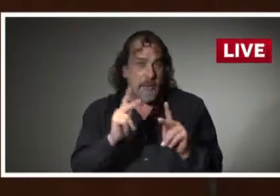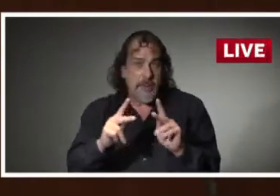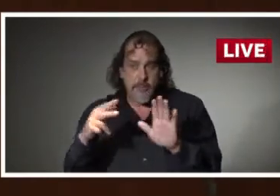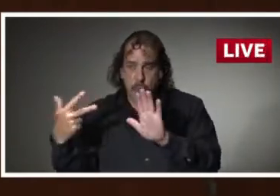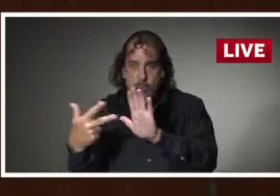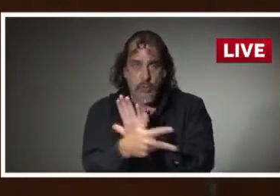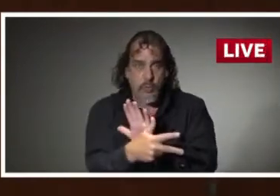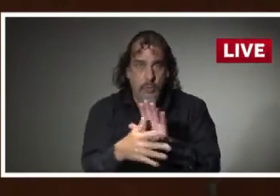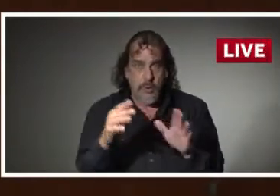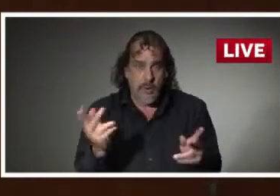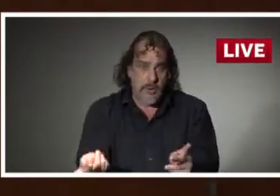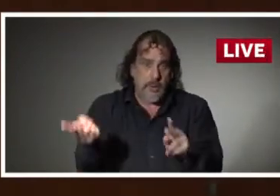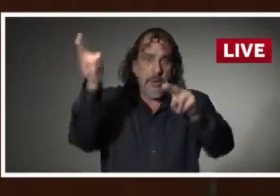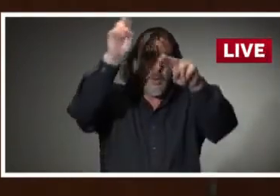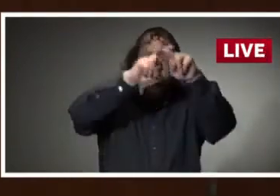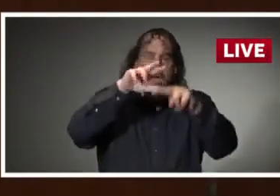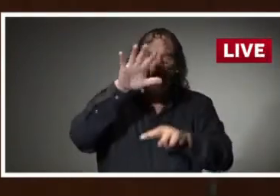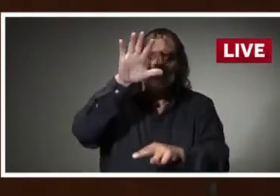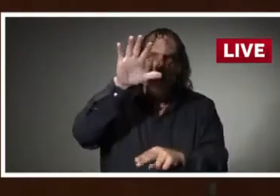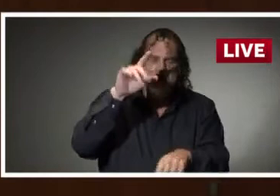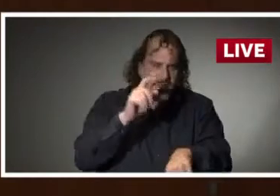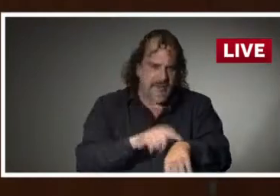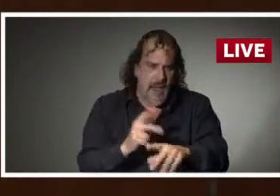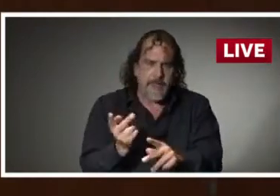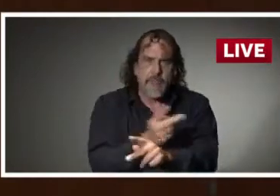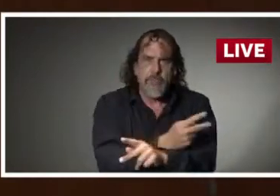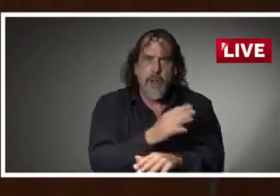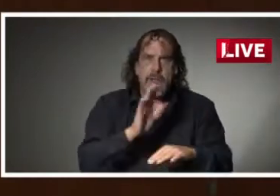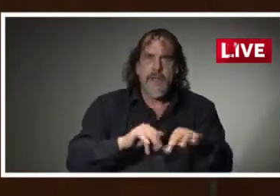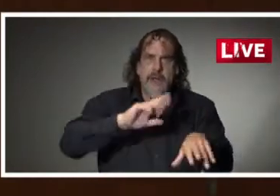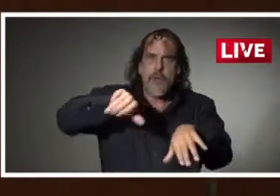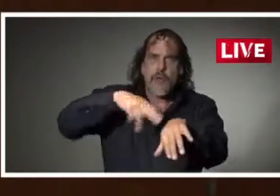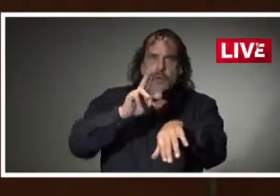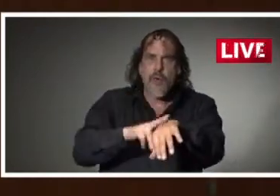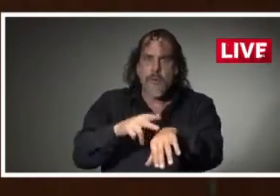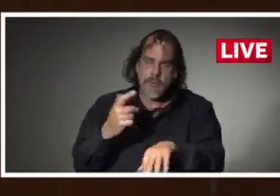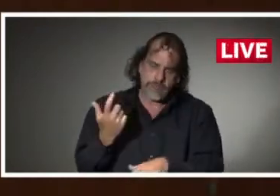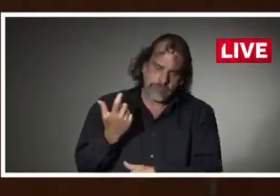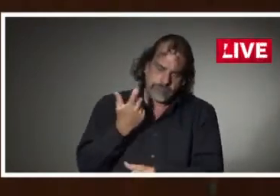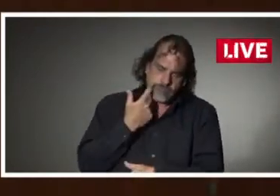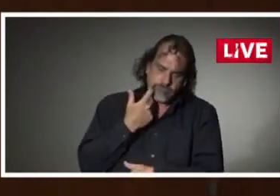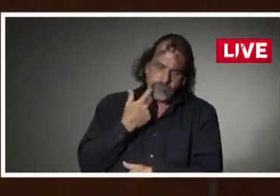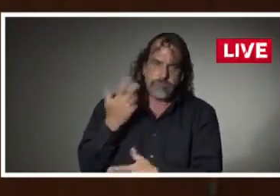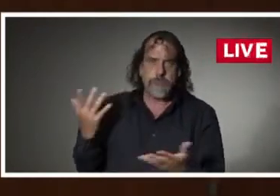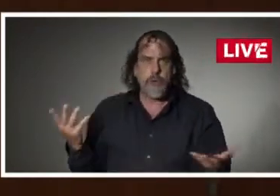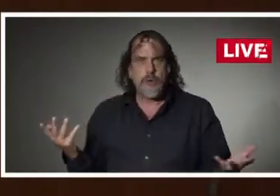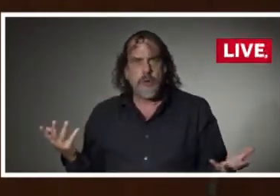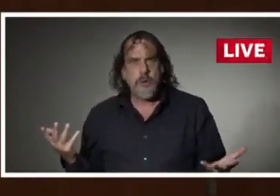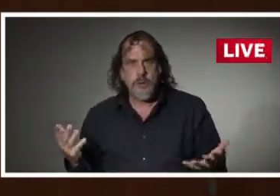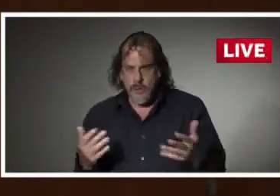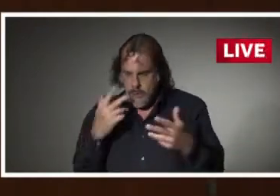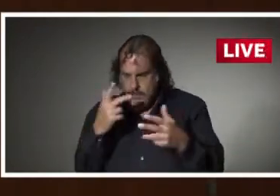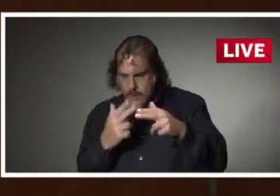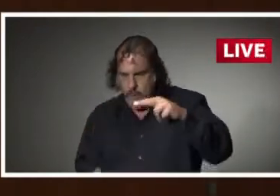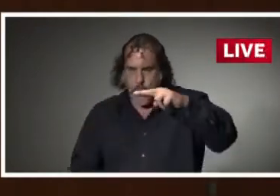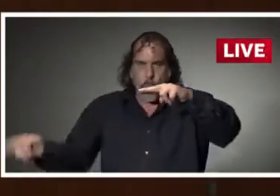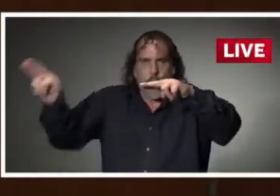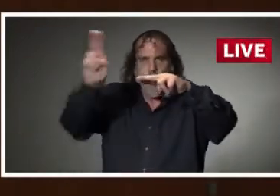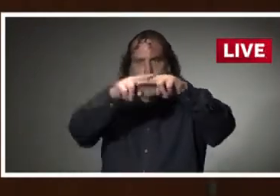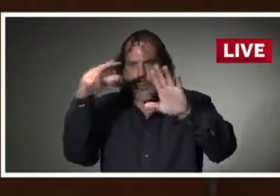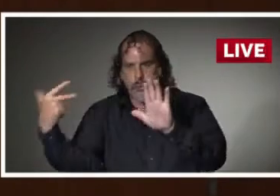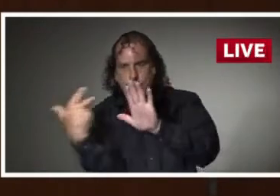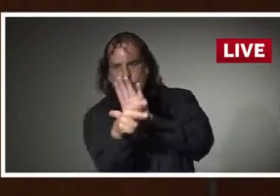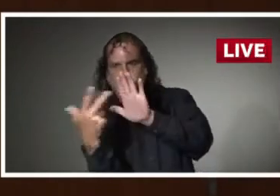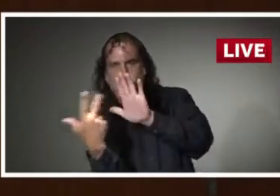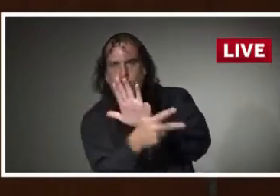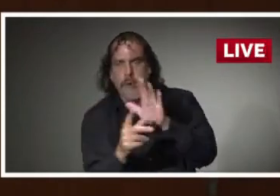about five times more than our normal volume up until recently. So we're seeing a lot of demand. We know that